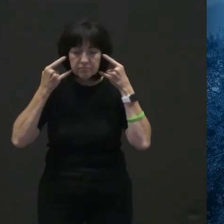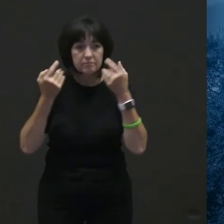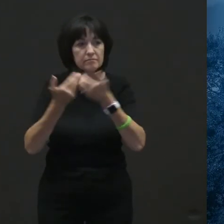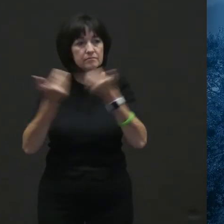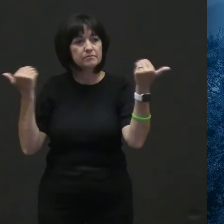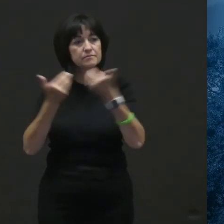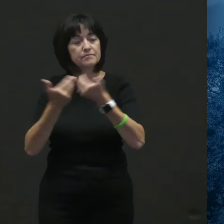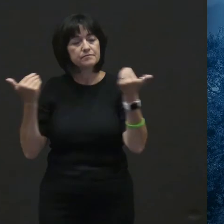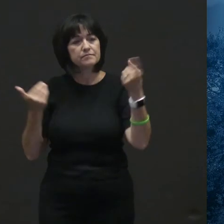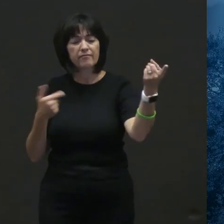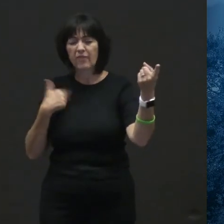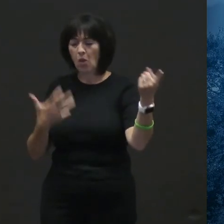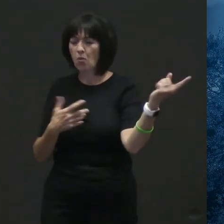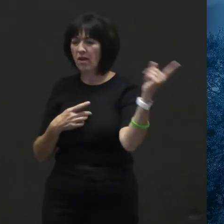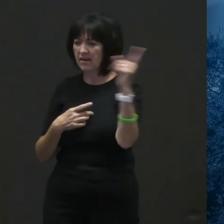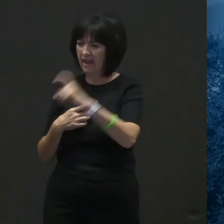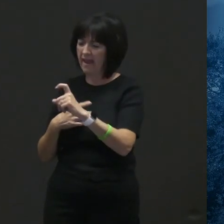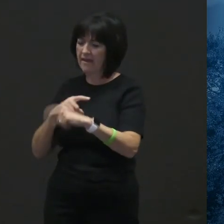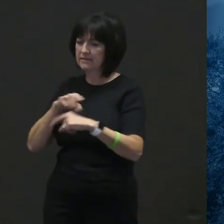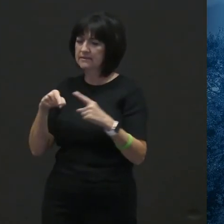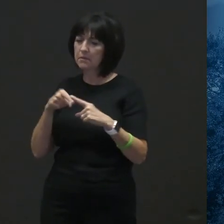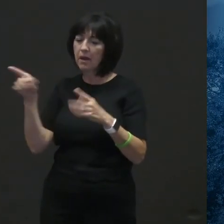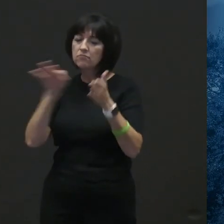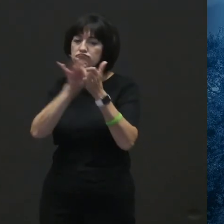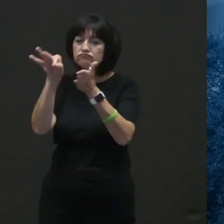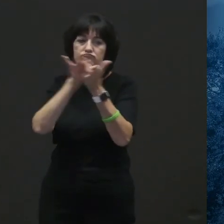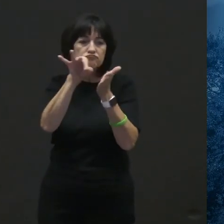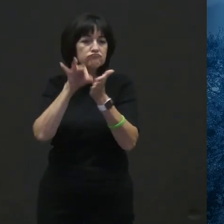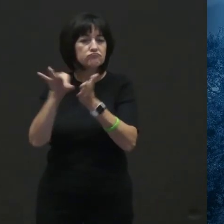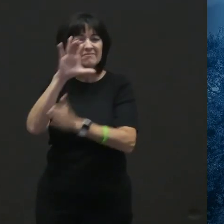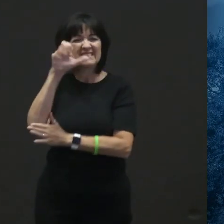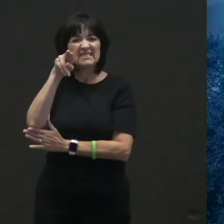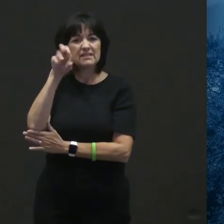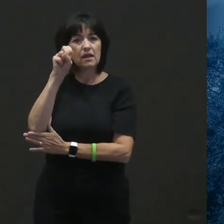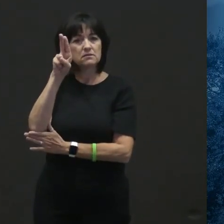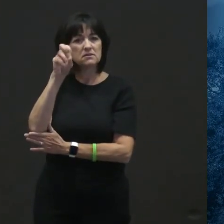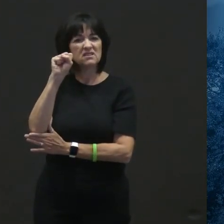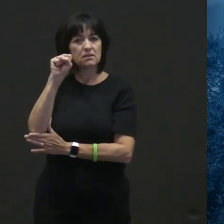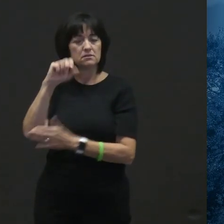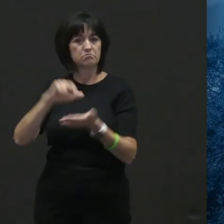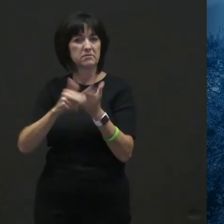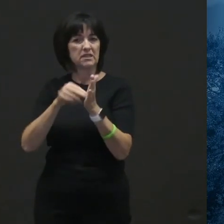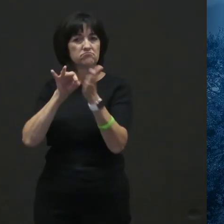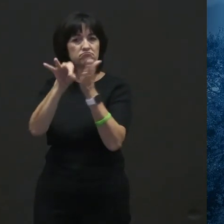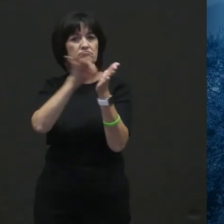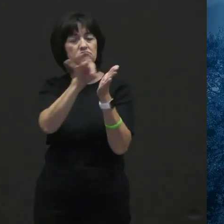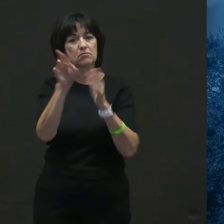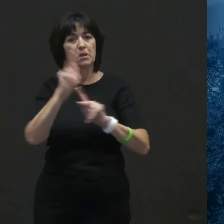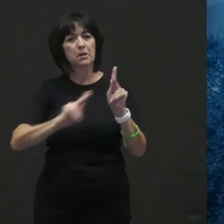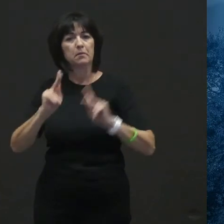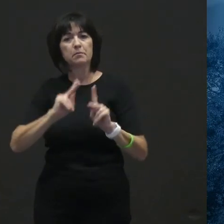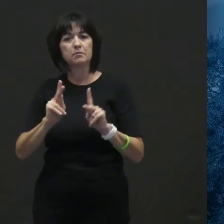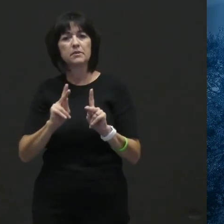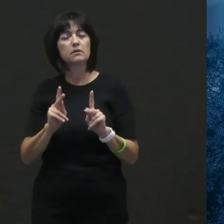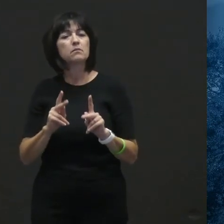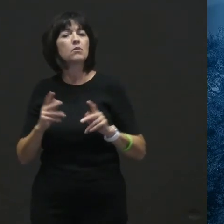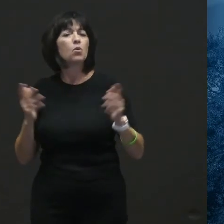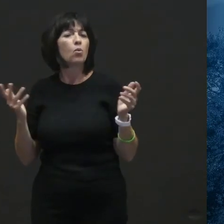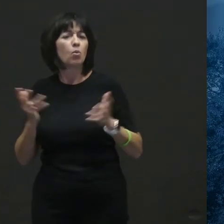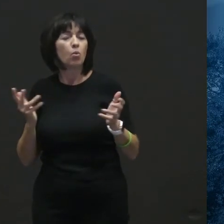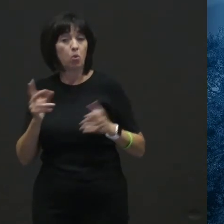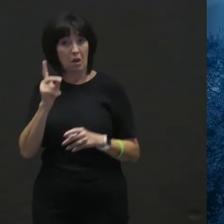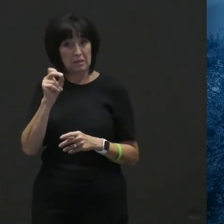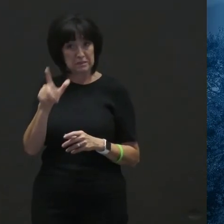the census. Governor, do you have any concerns about where Delaware is with its census and the accuracy